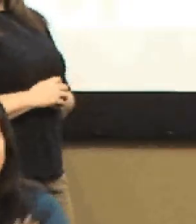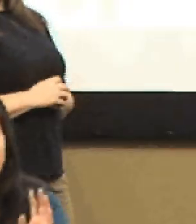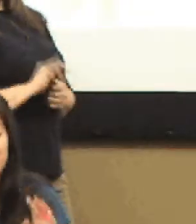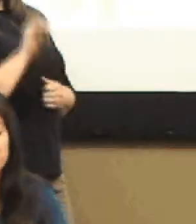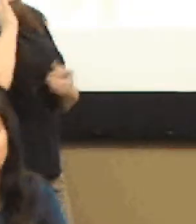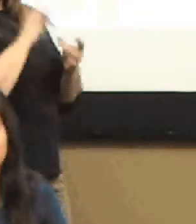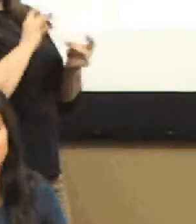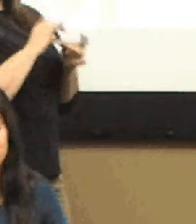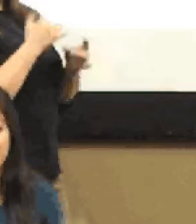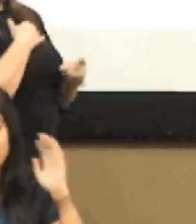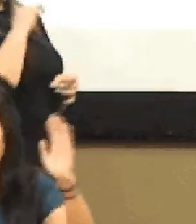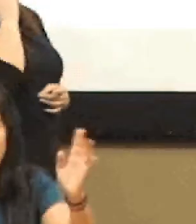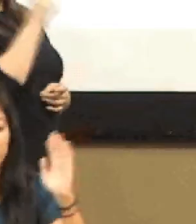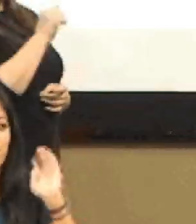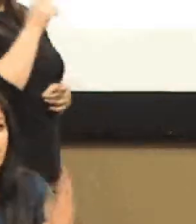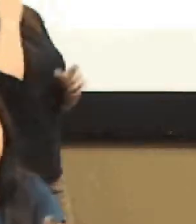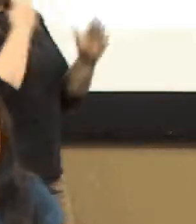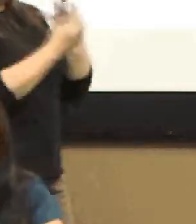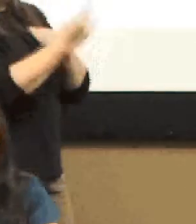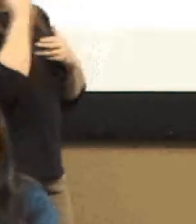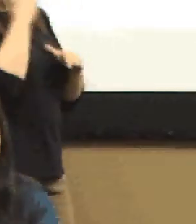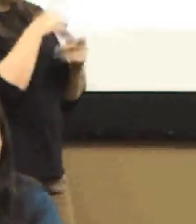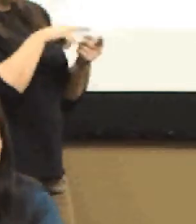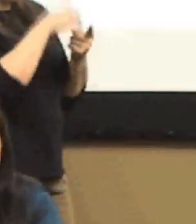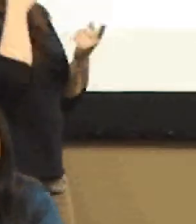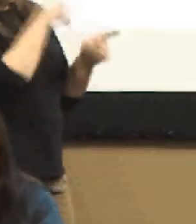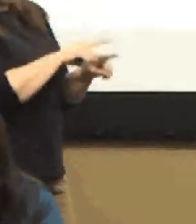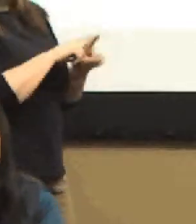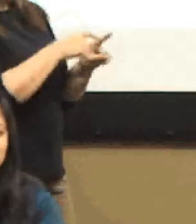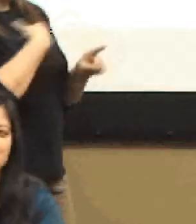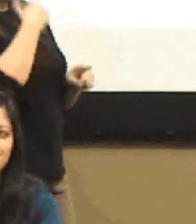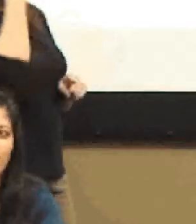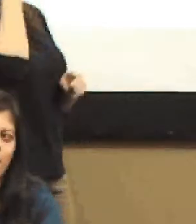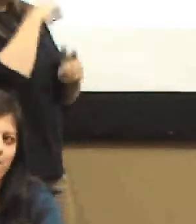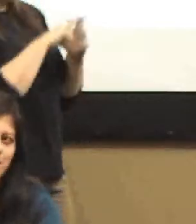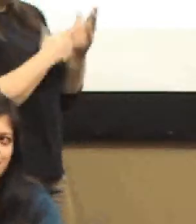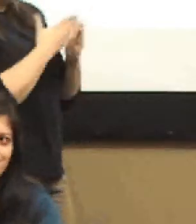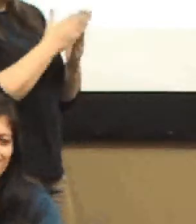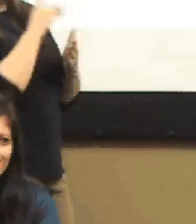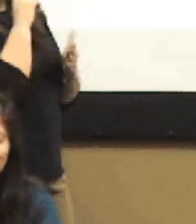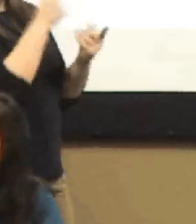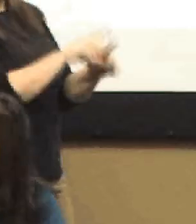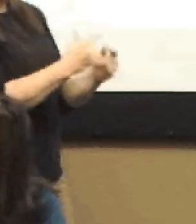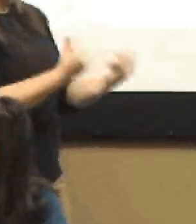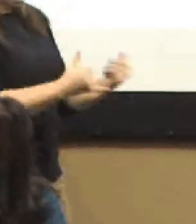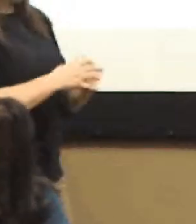Like I said, I'm not like psychic. I don't know when it's going to happen, but I just know that these are things that are happening.